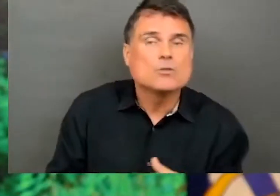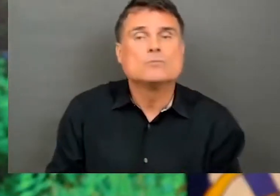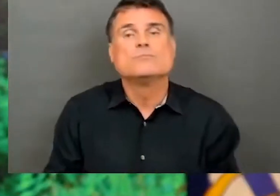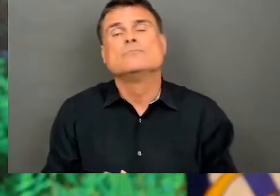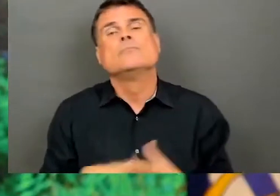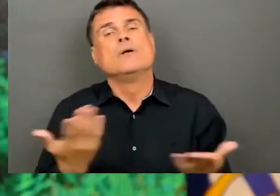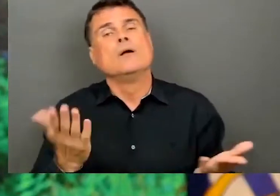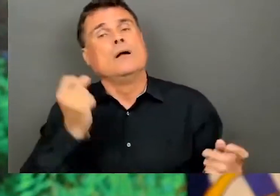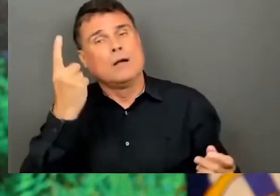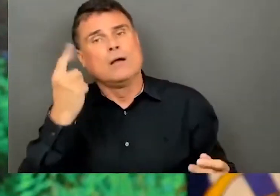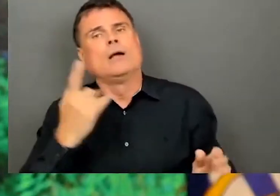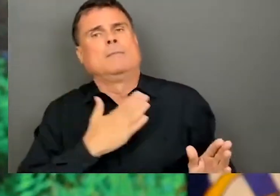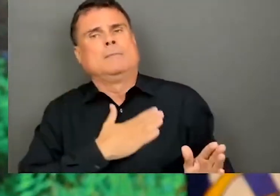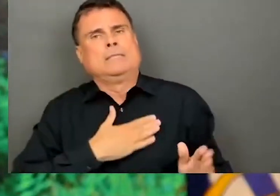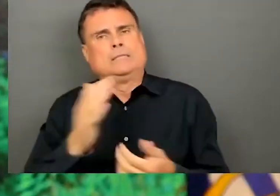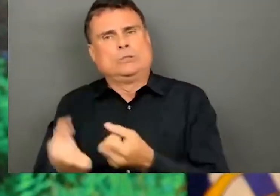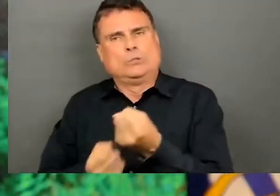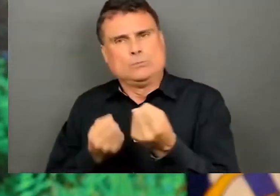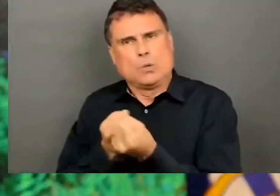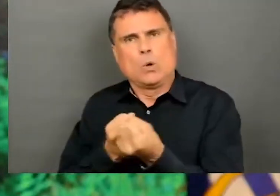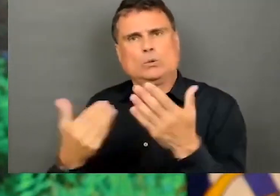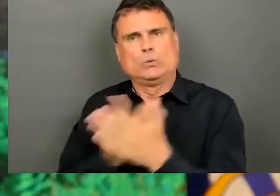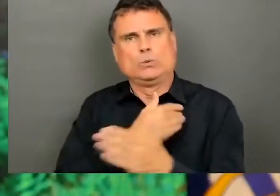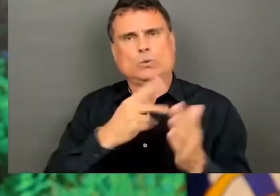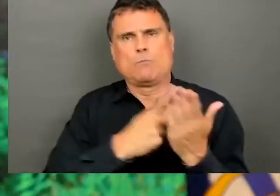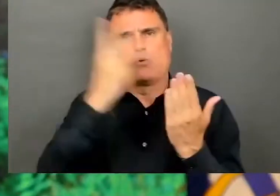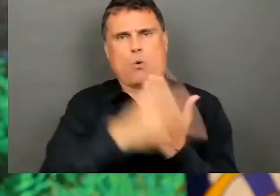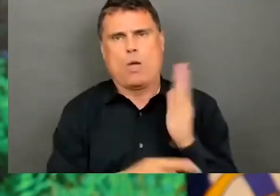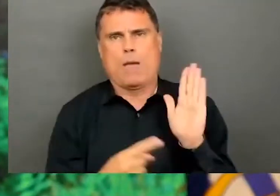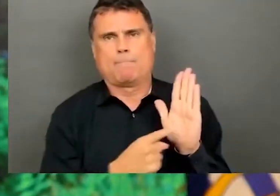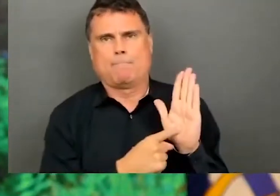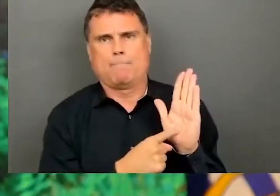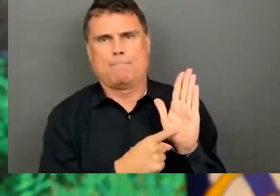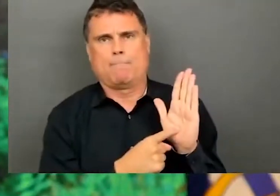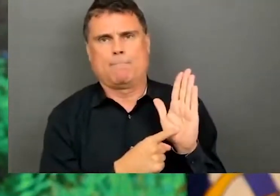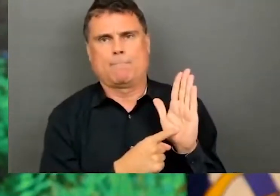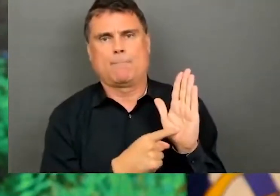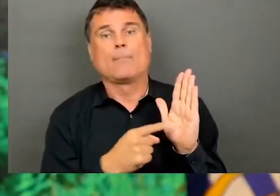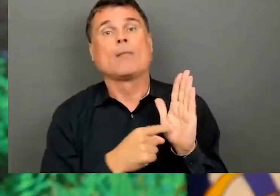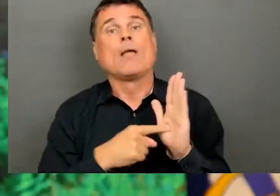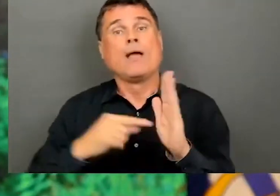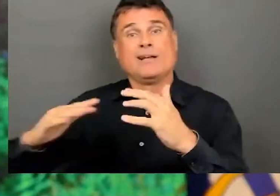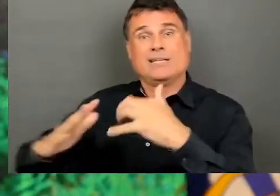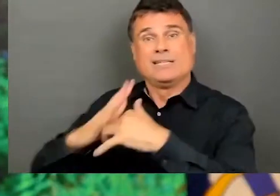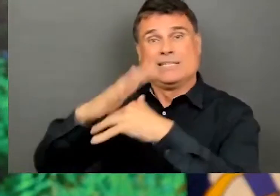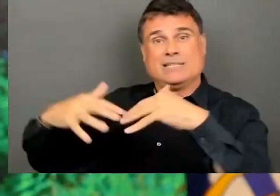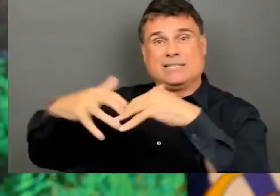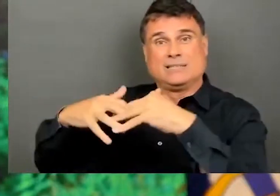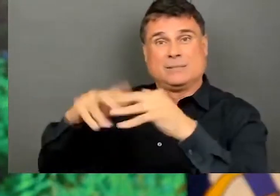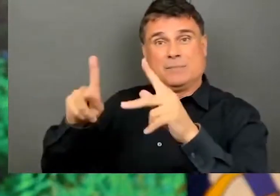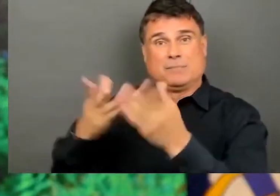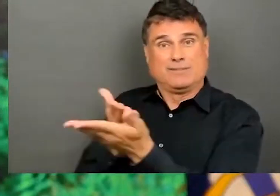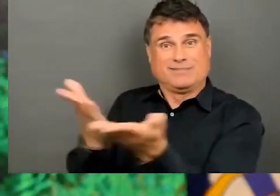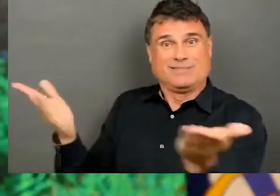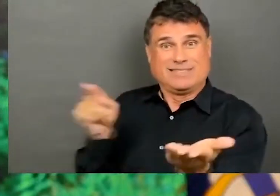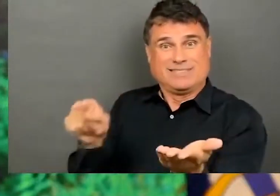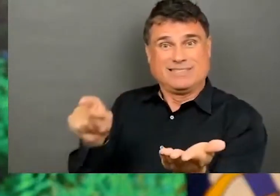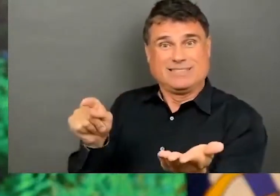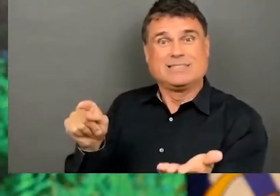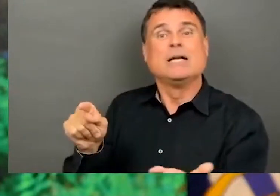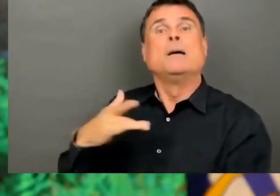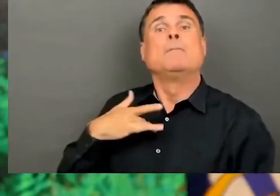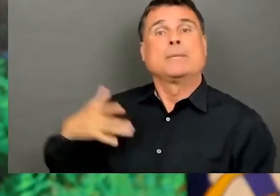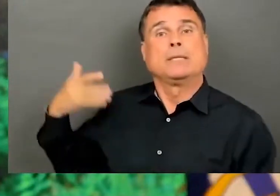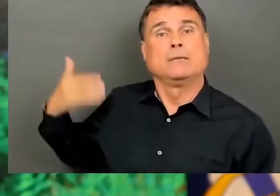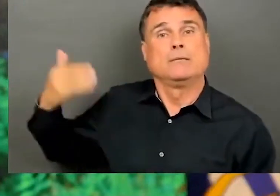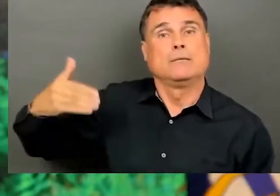For First Nations people, there is a risk of inconsistency in approach across the province and among individual communities